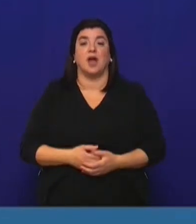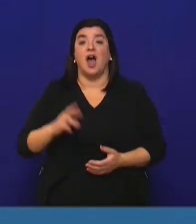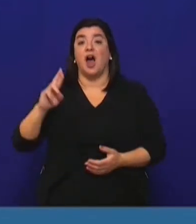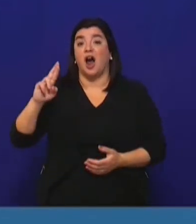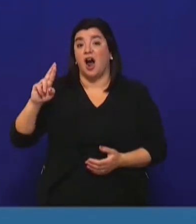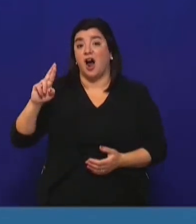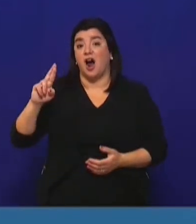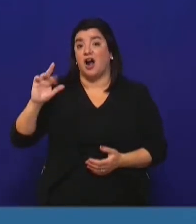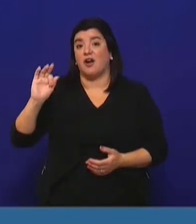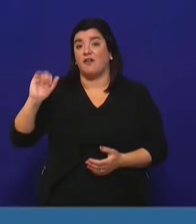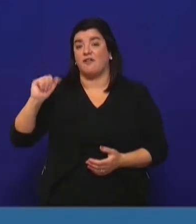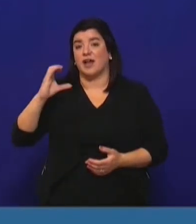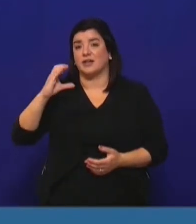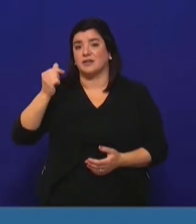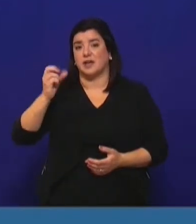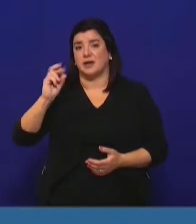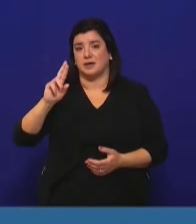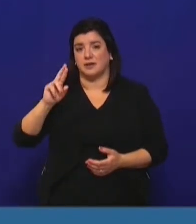1 u 1.5.